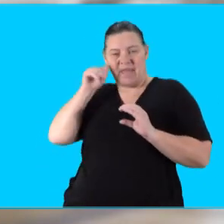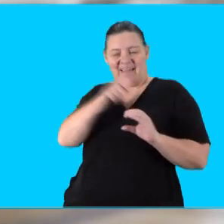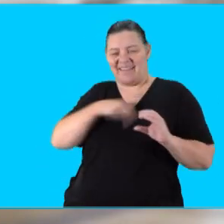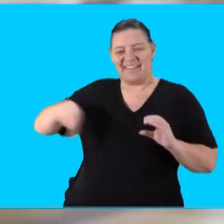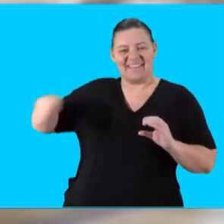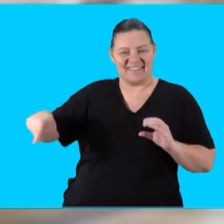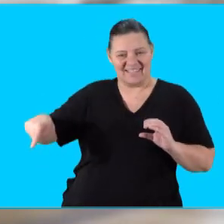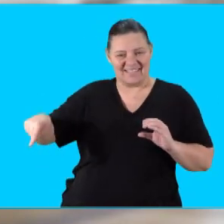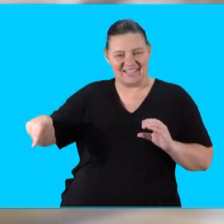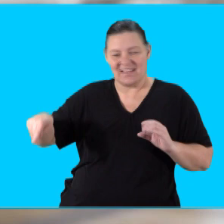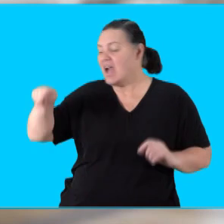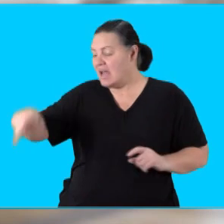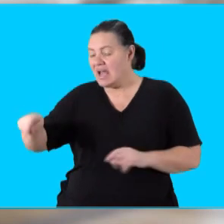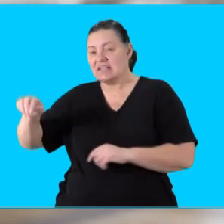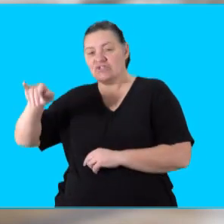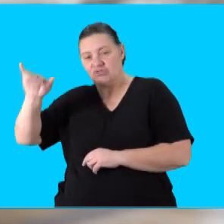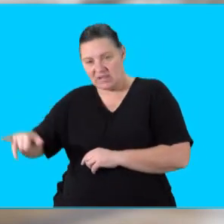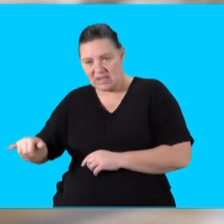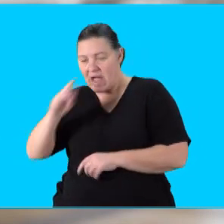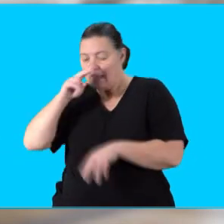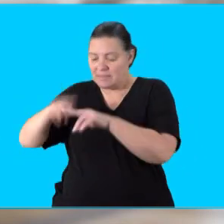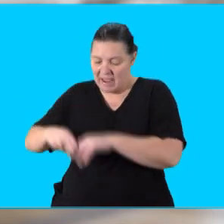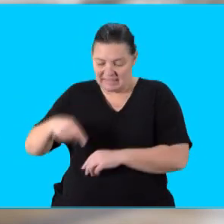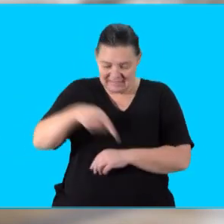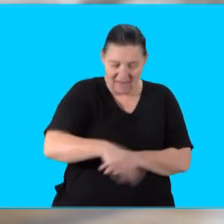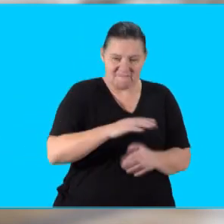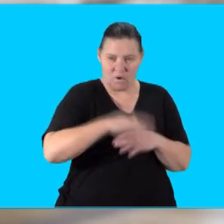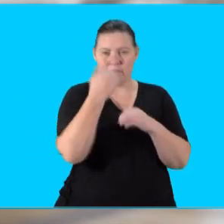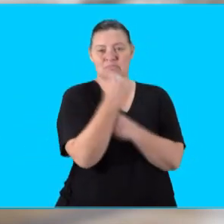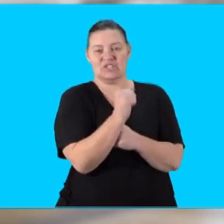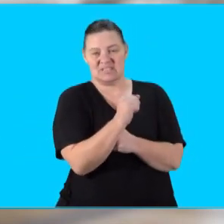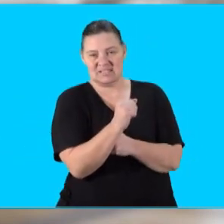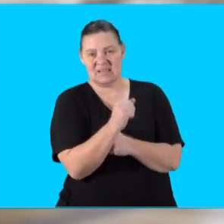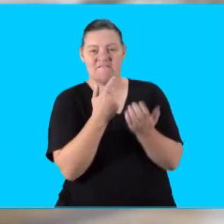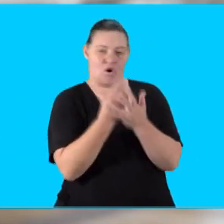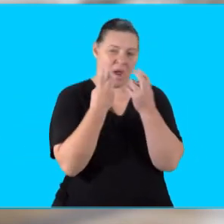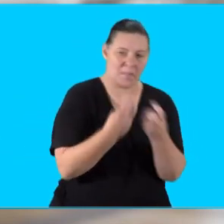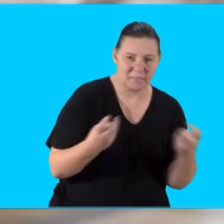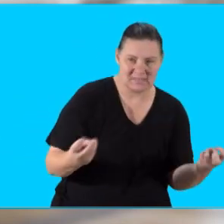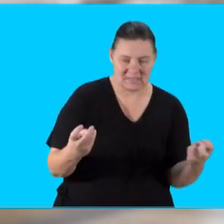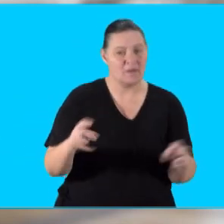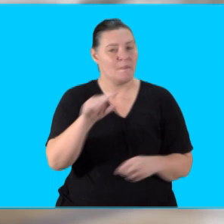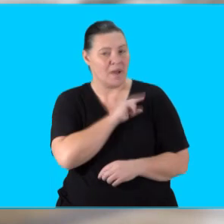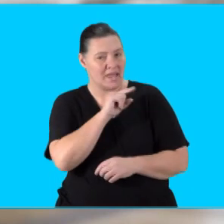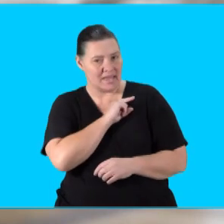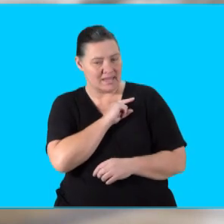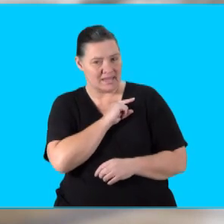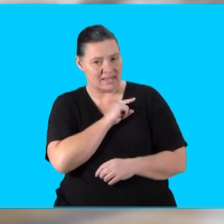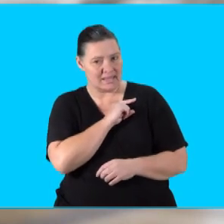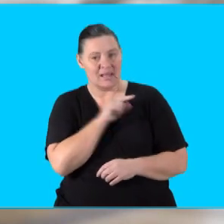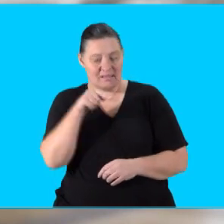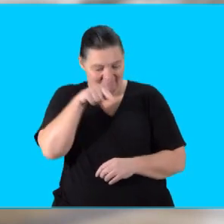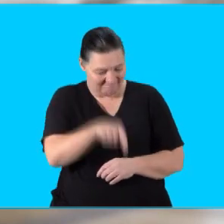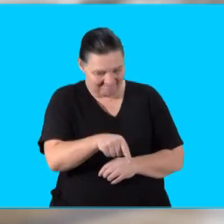sector. The tertiary sector depends on the secondary sector for machinery, for equipments, because